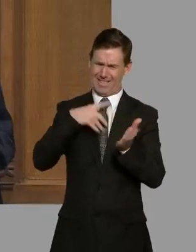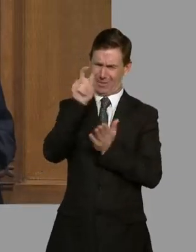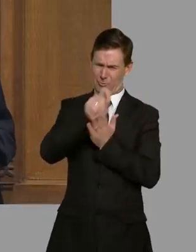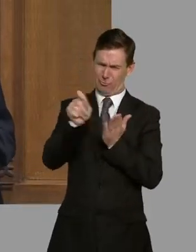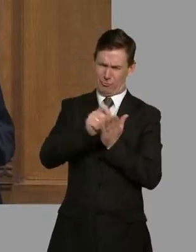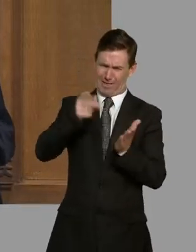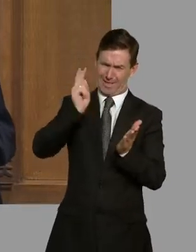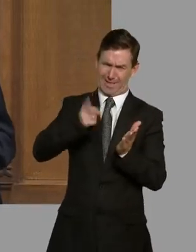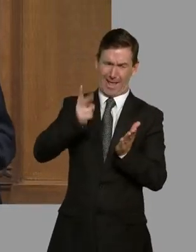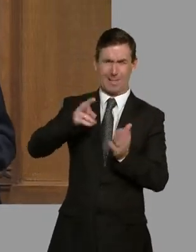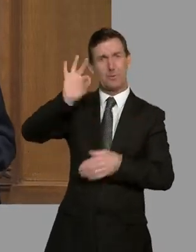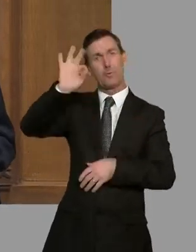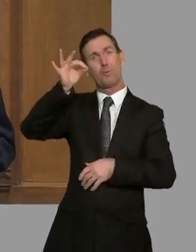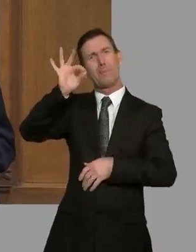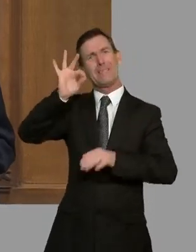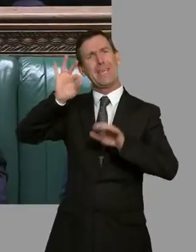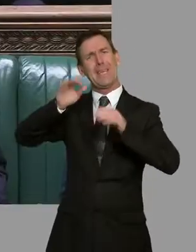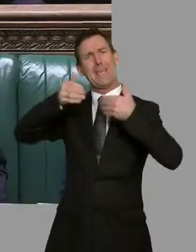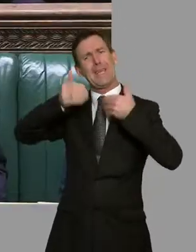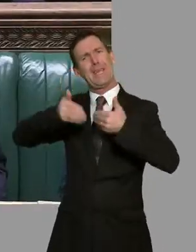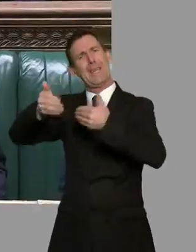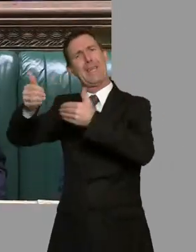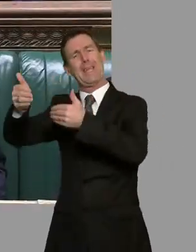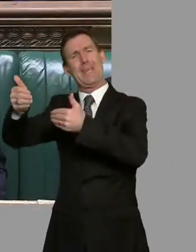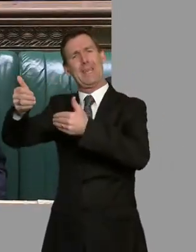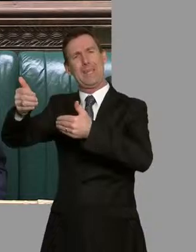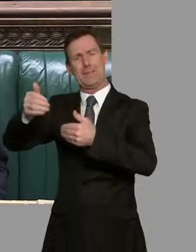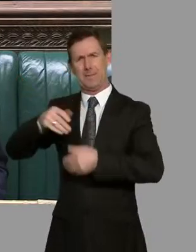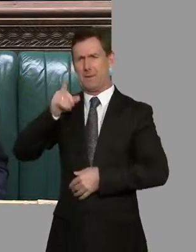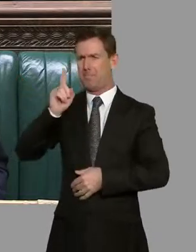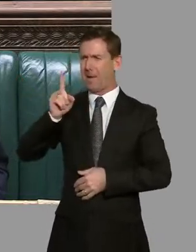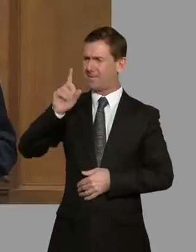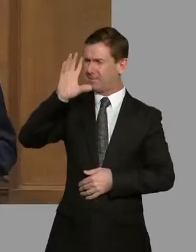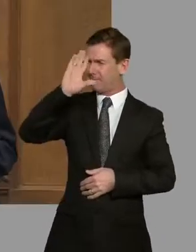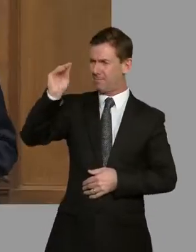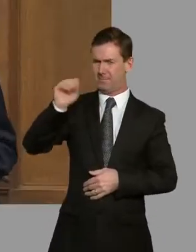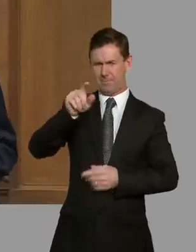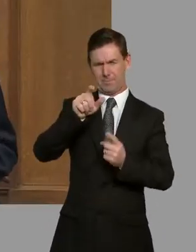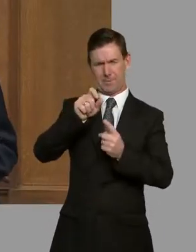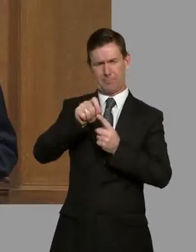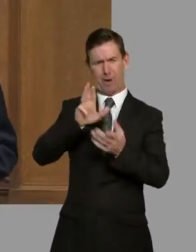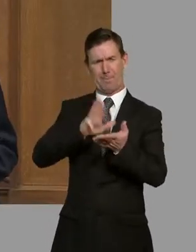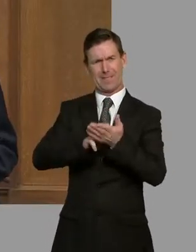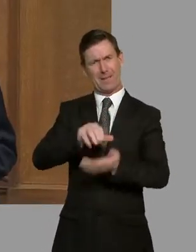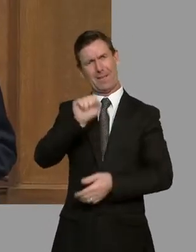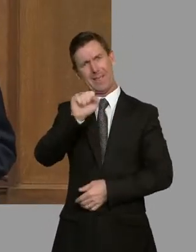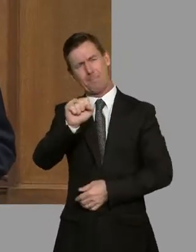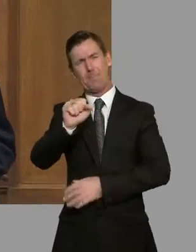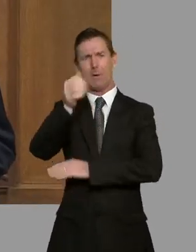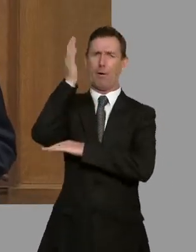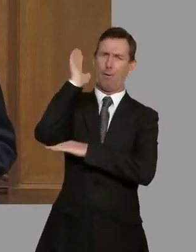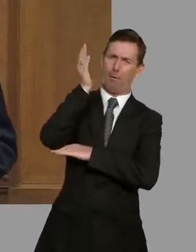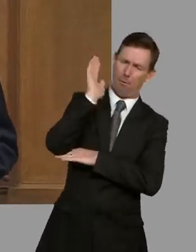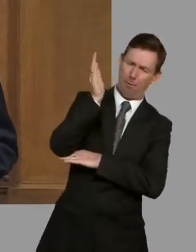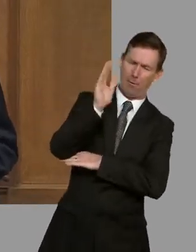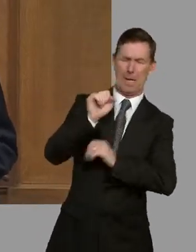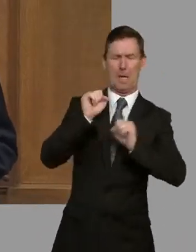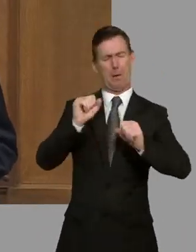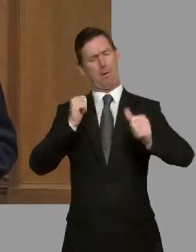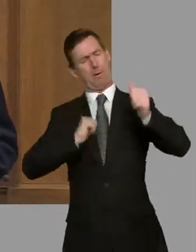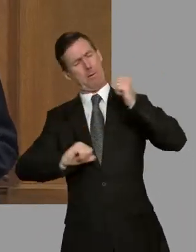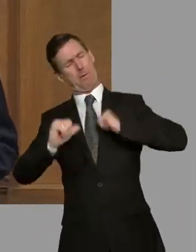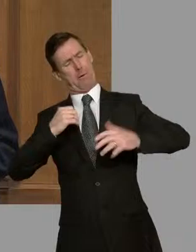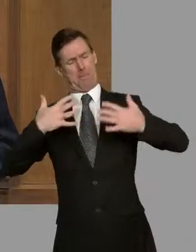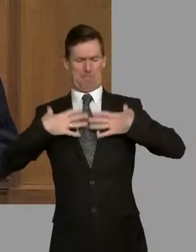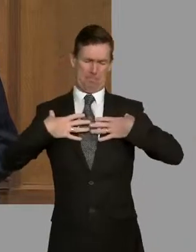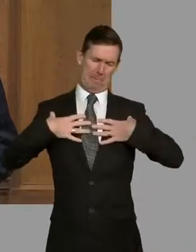that dispatch box has made much of his service as the public prosecutor. So could he tell the House